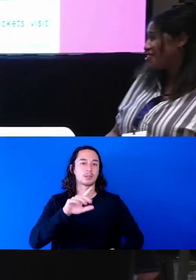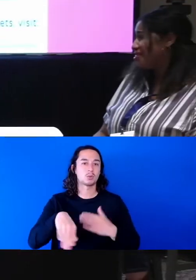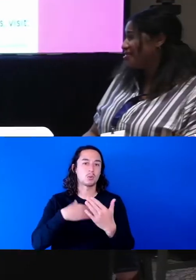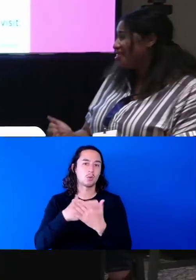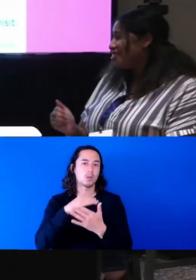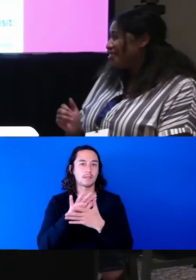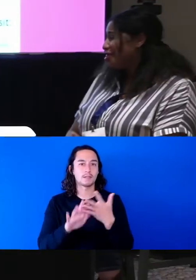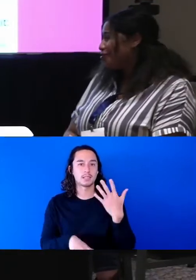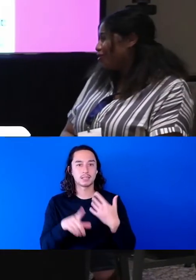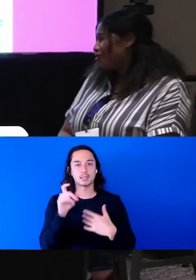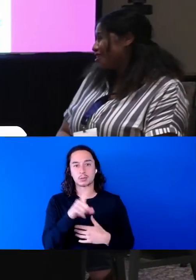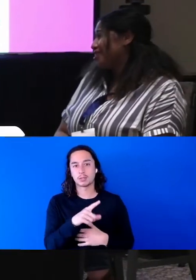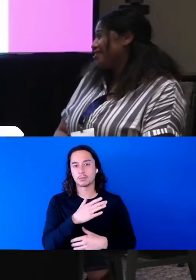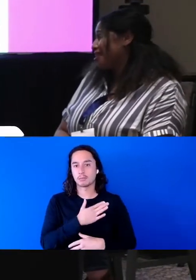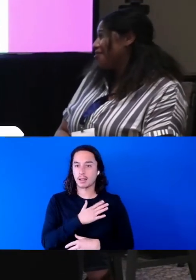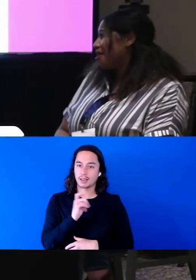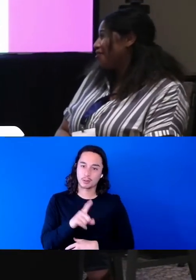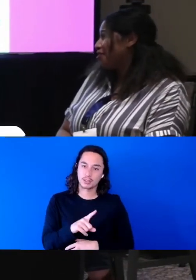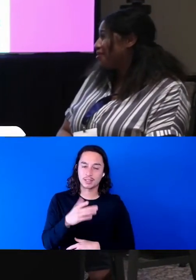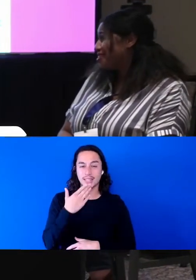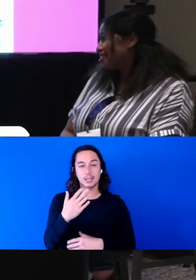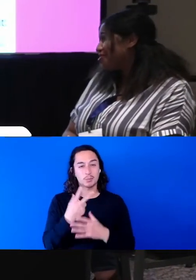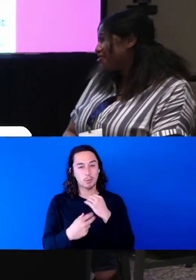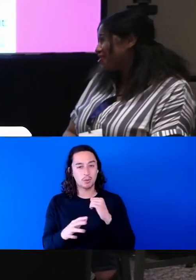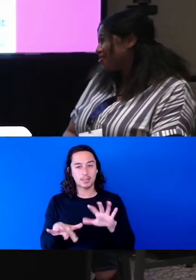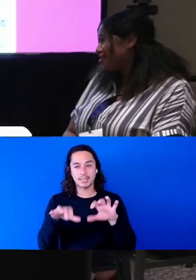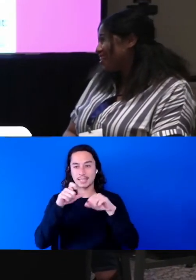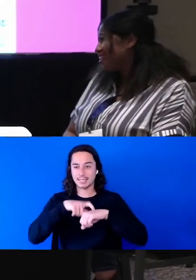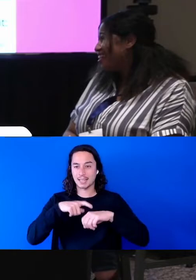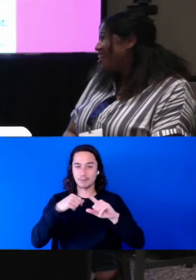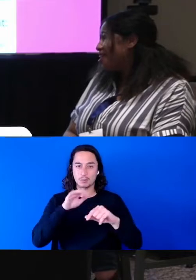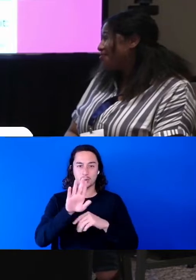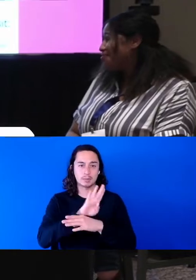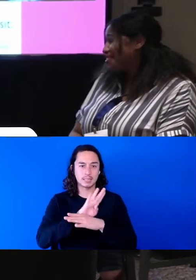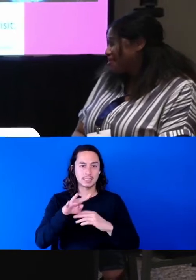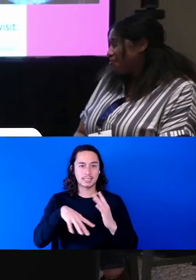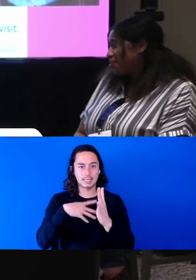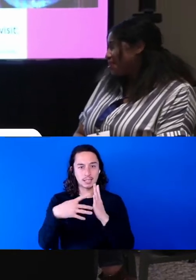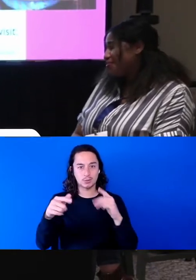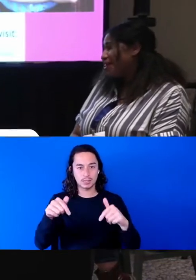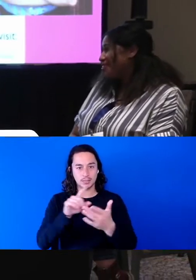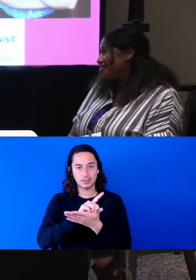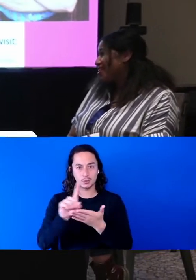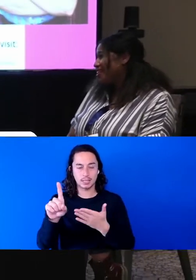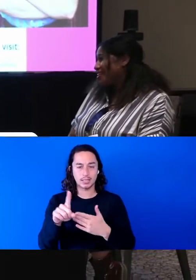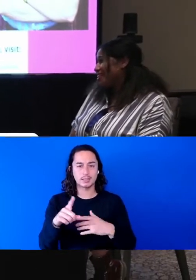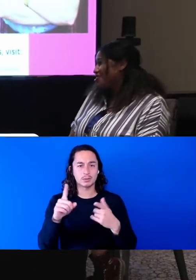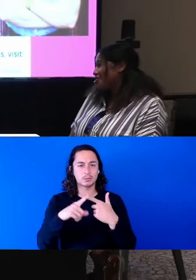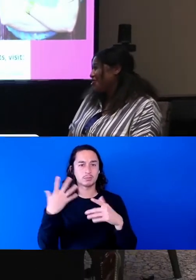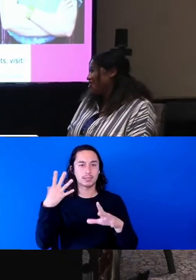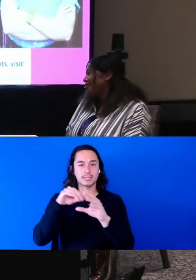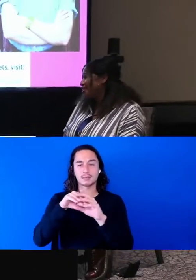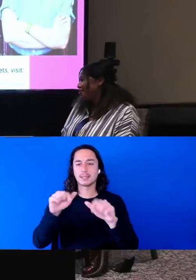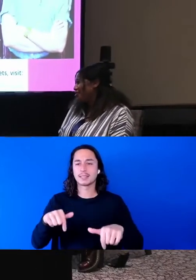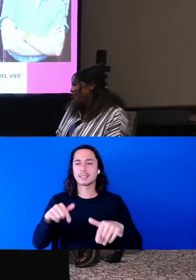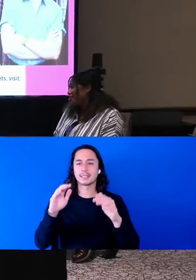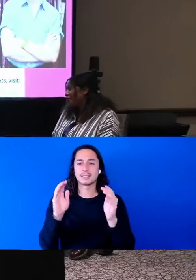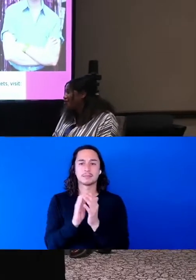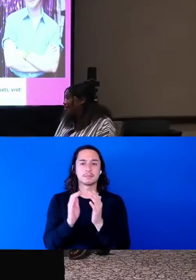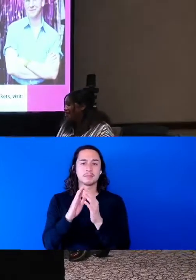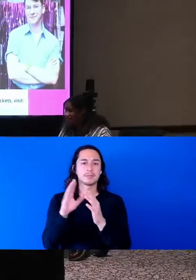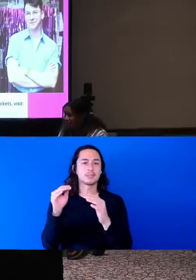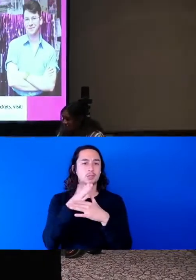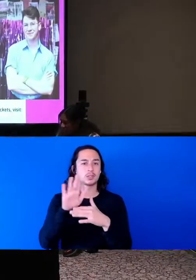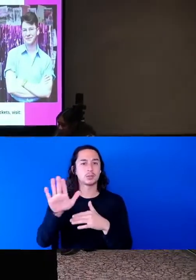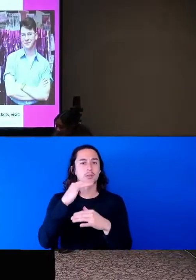to my questions. Thank you both for taking time out of your busy schedules this week to participate in this talk and share your insight